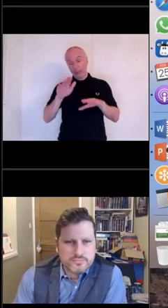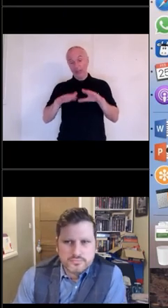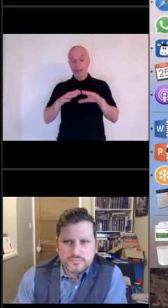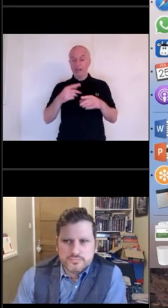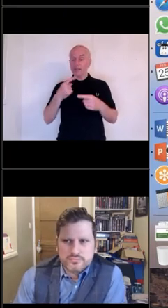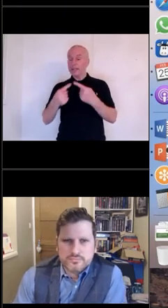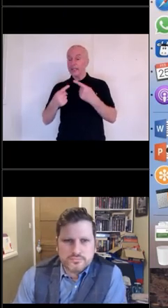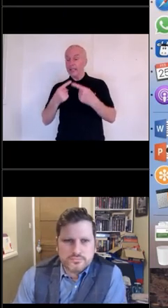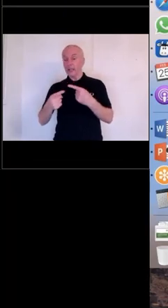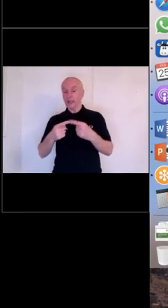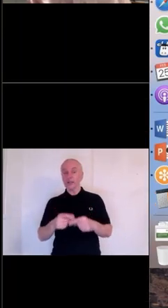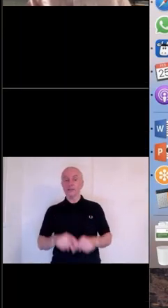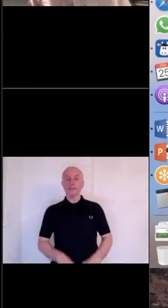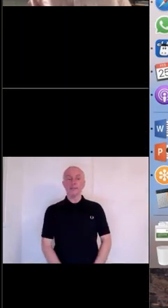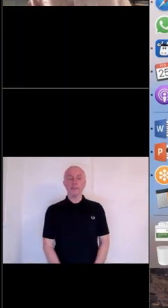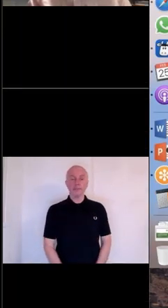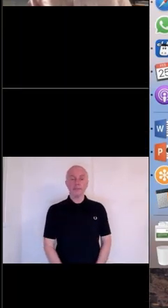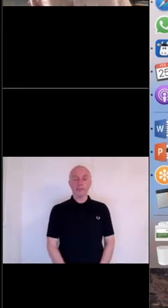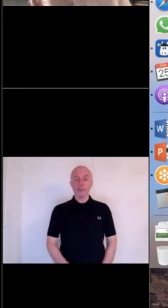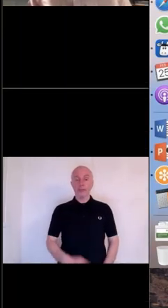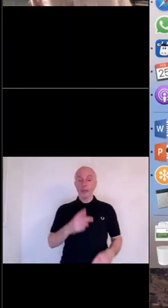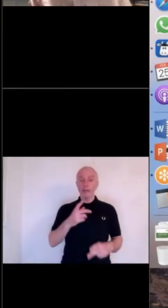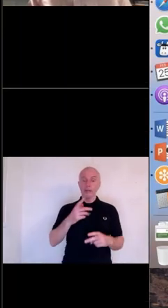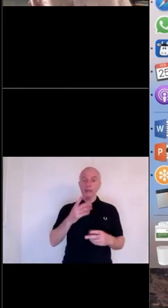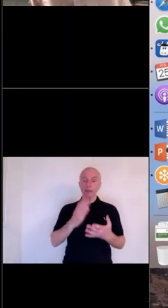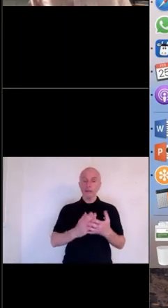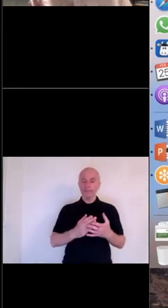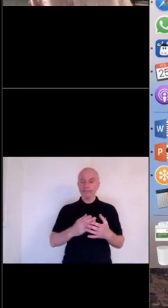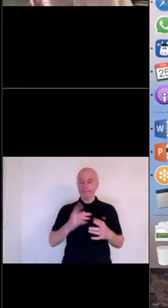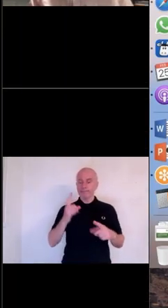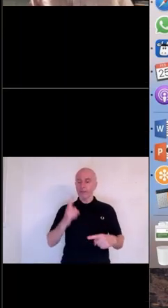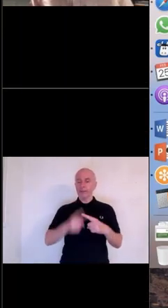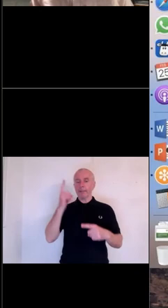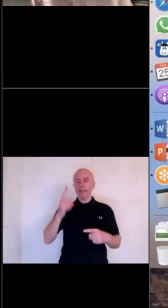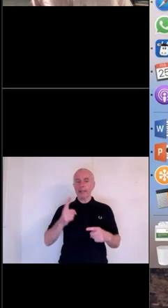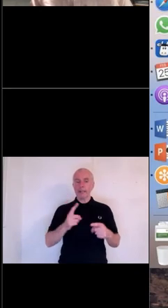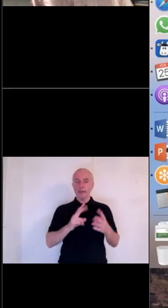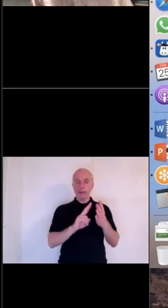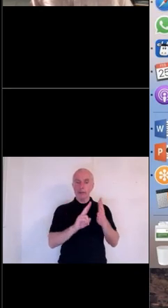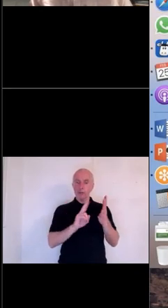data. For example, the speed of the neutrons flying out of a tokamak